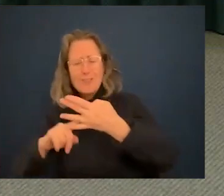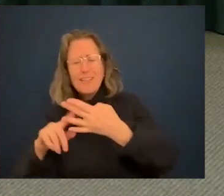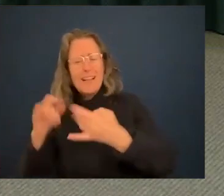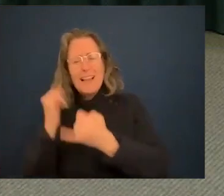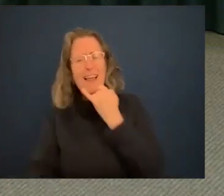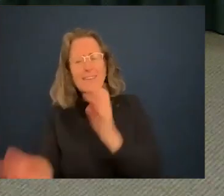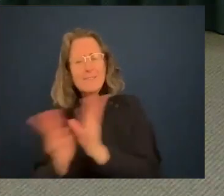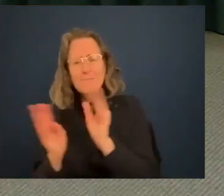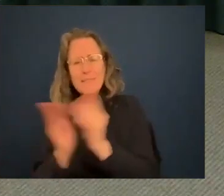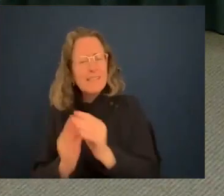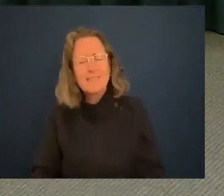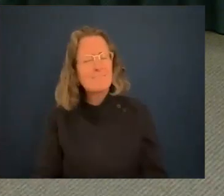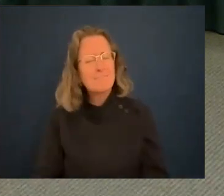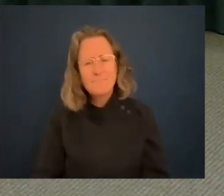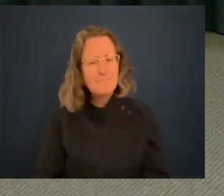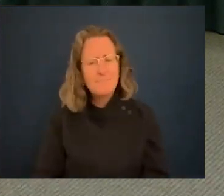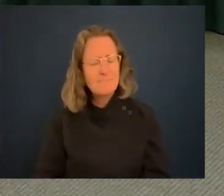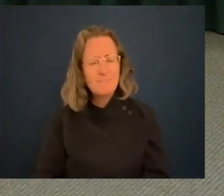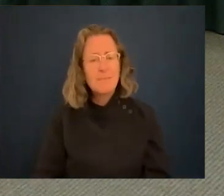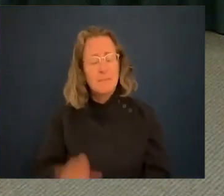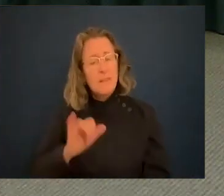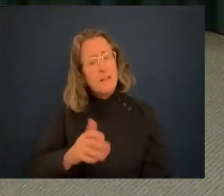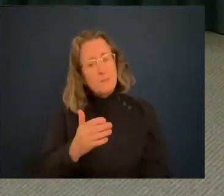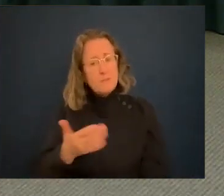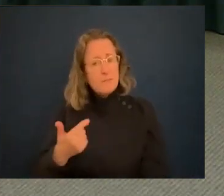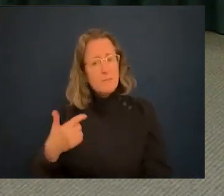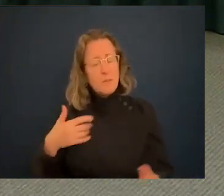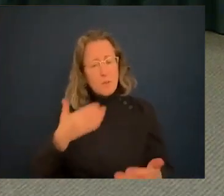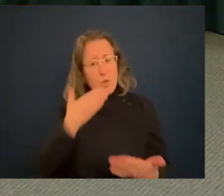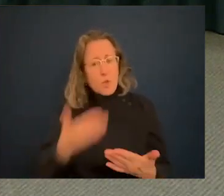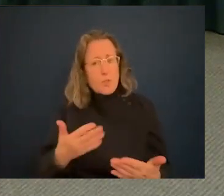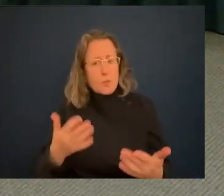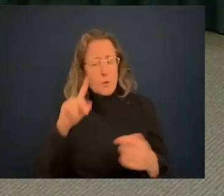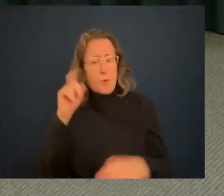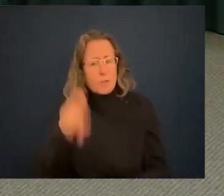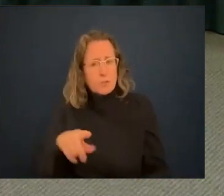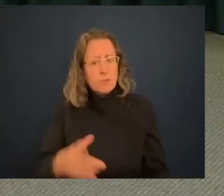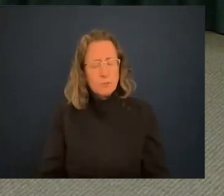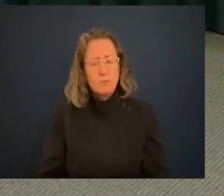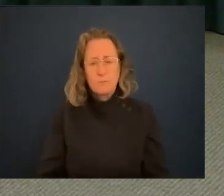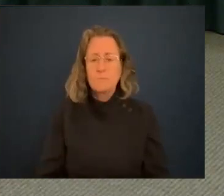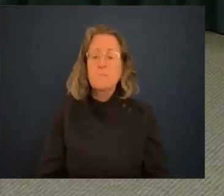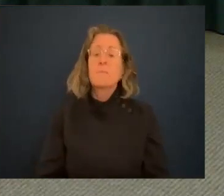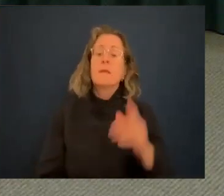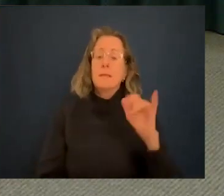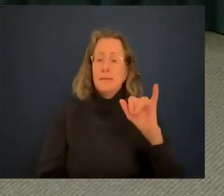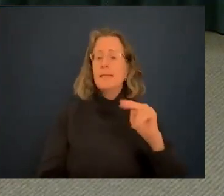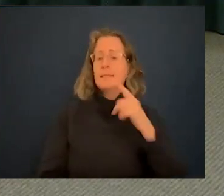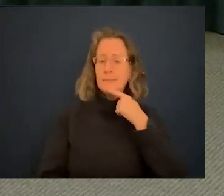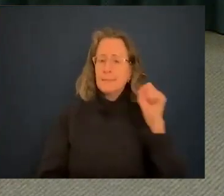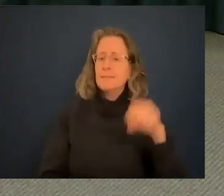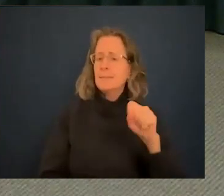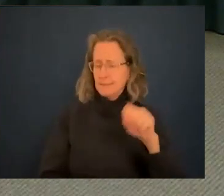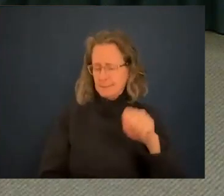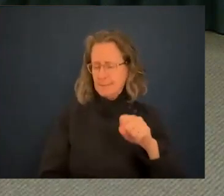question yeah I think that's relevant to this item for sure um Jess